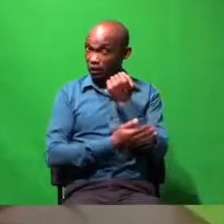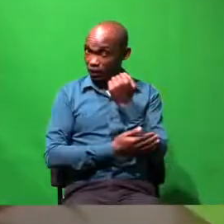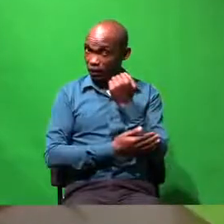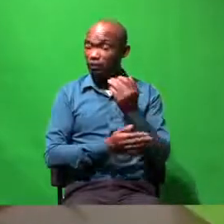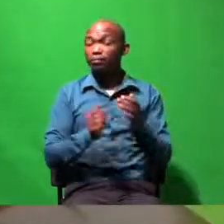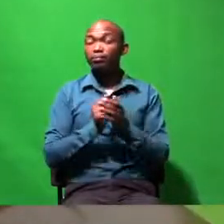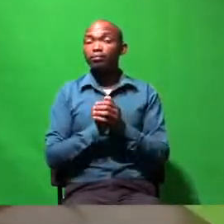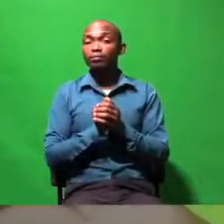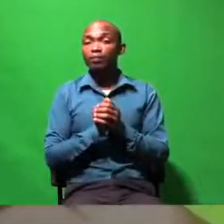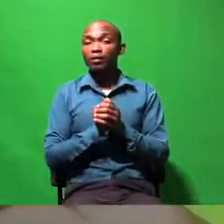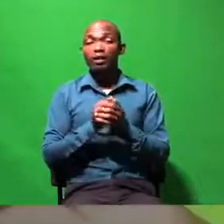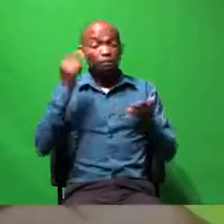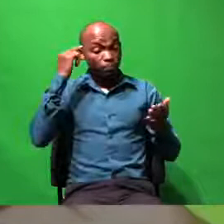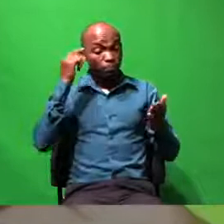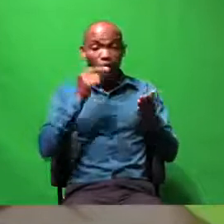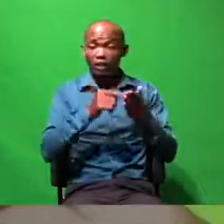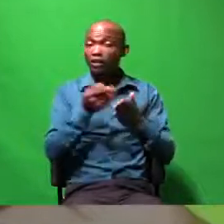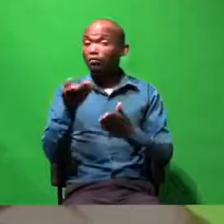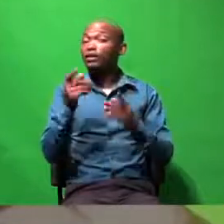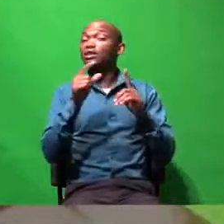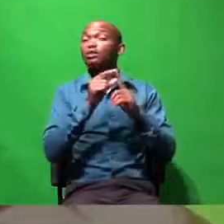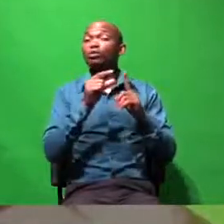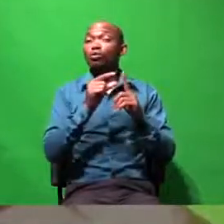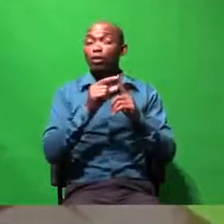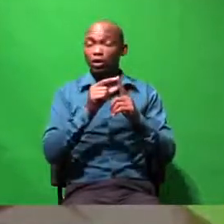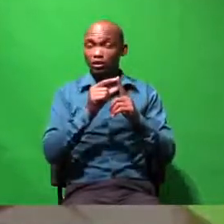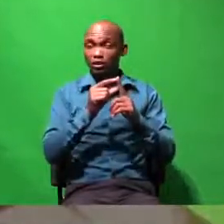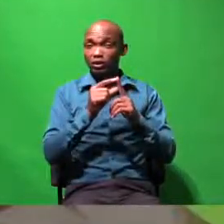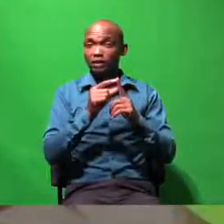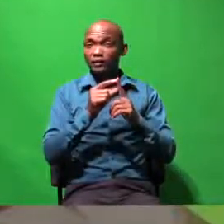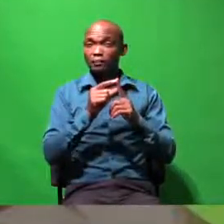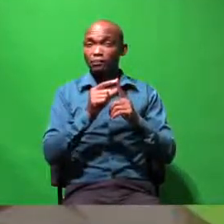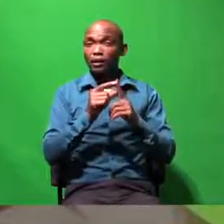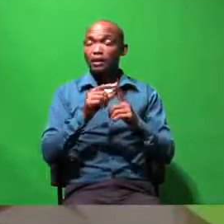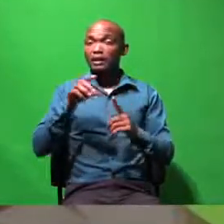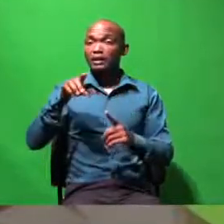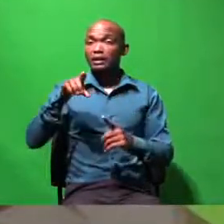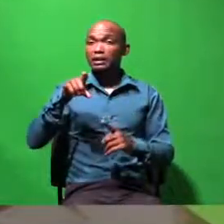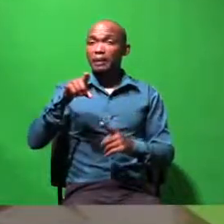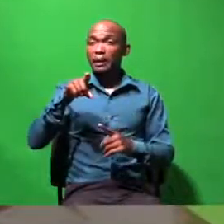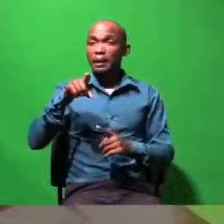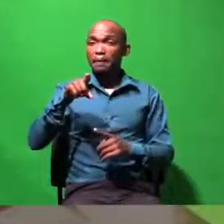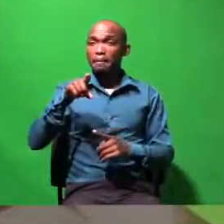Good, good. So the meaning of these words is the pale